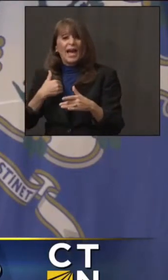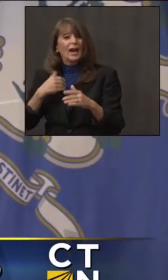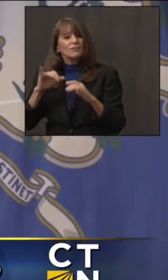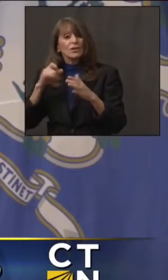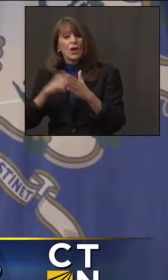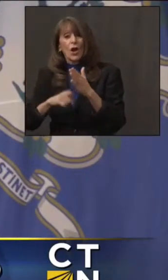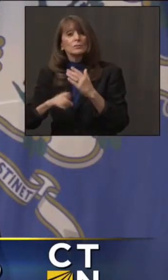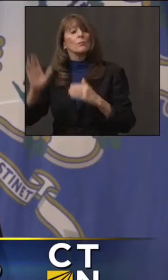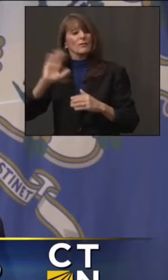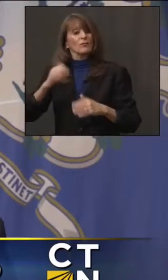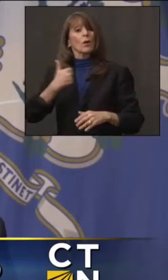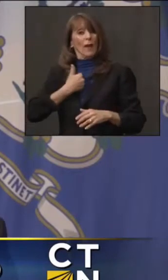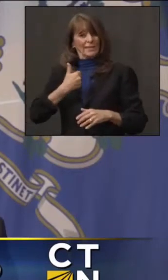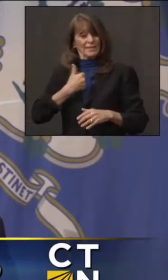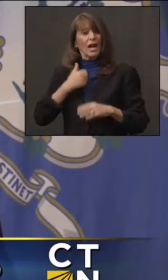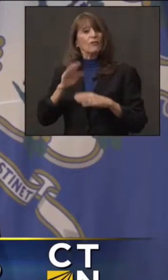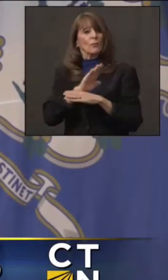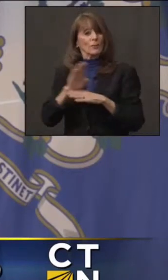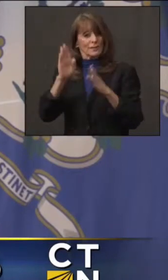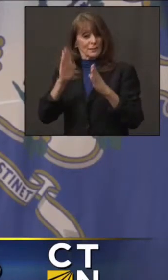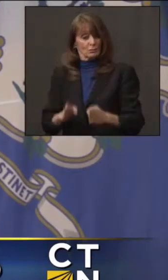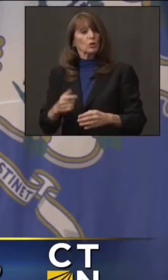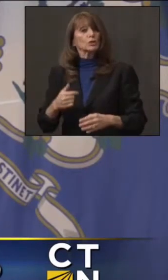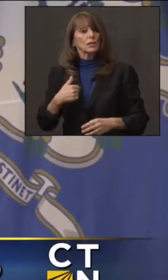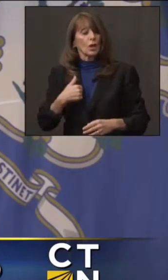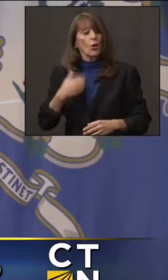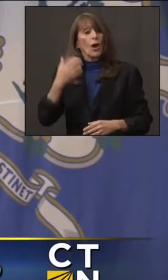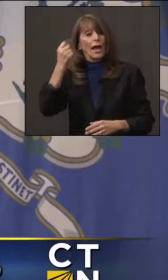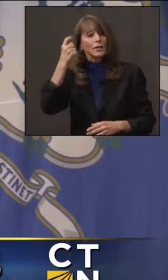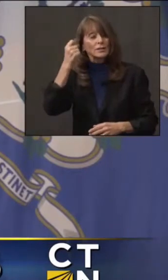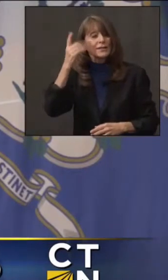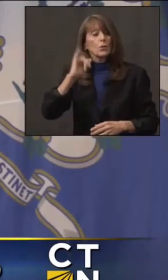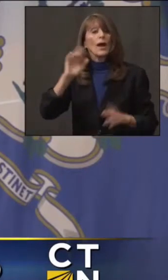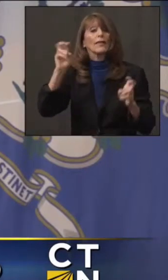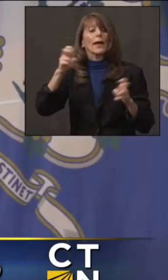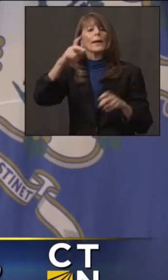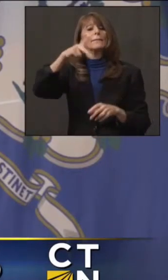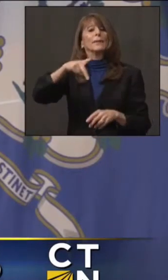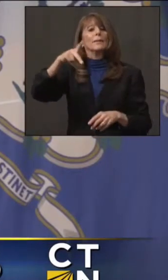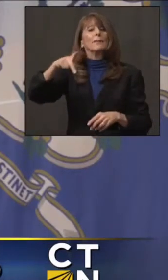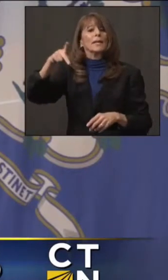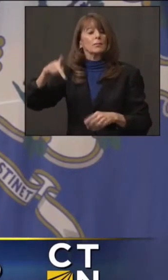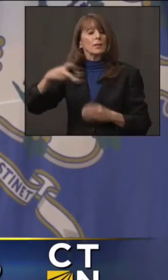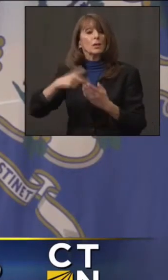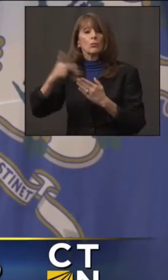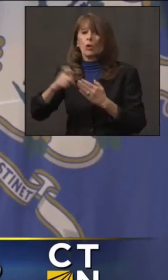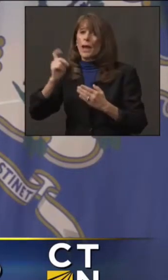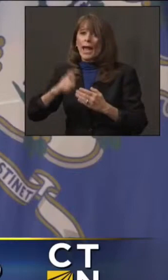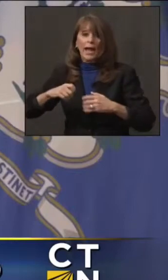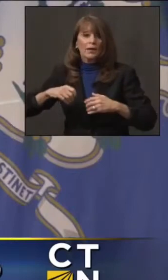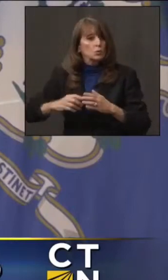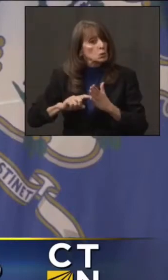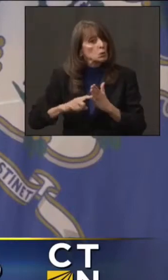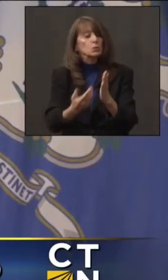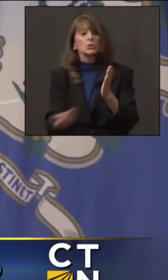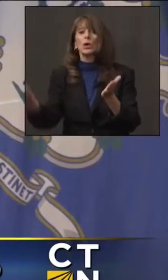small businessman. That's why it's so important that the PPP program get resuscitated now.